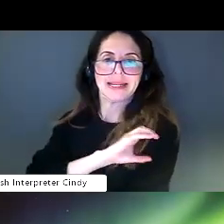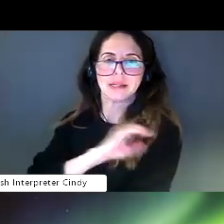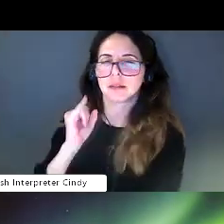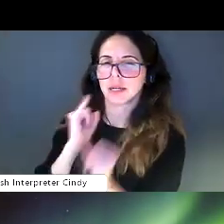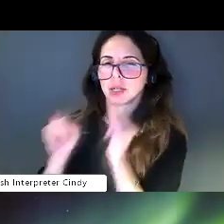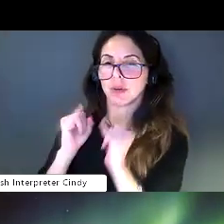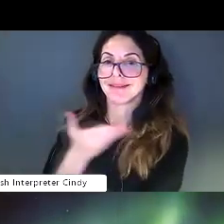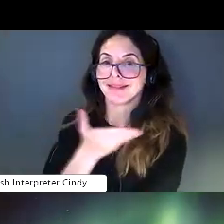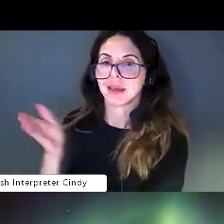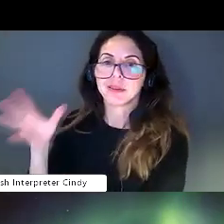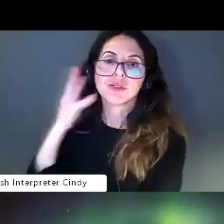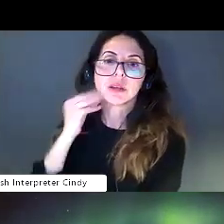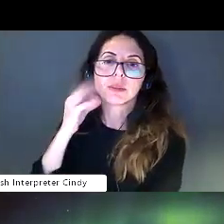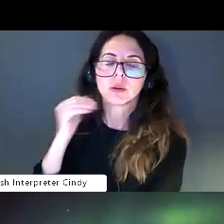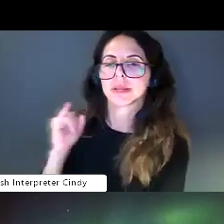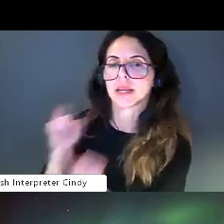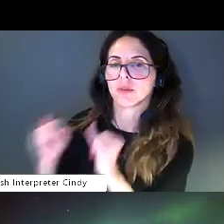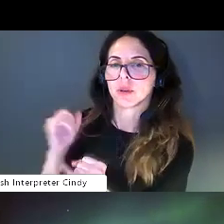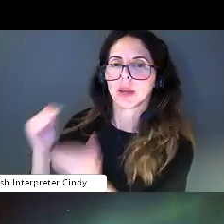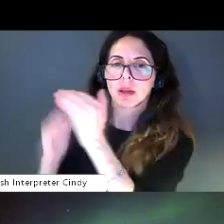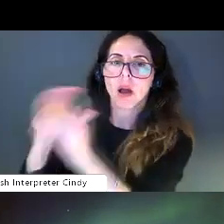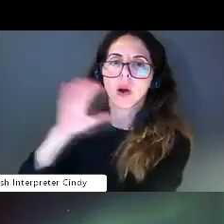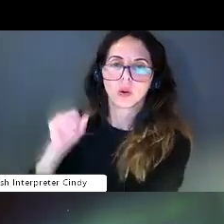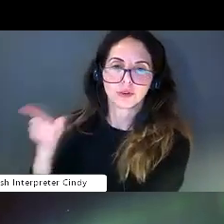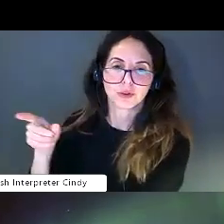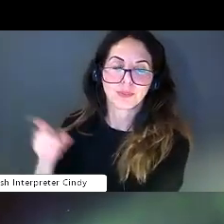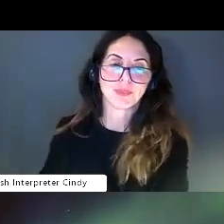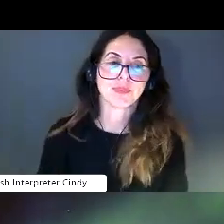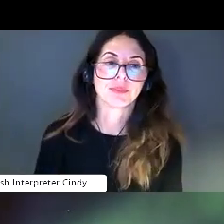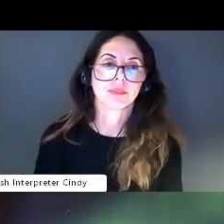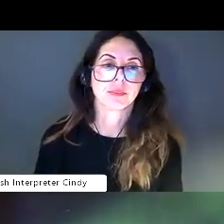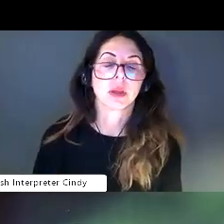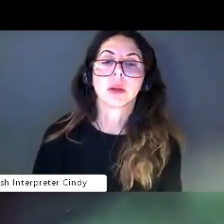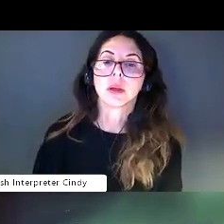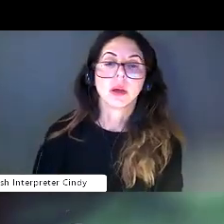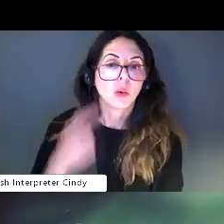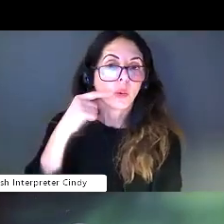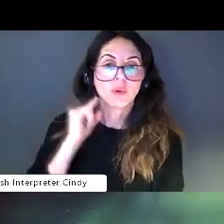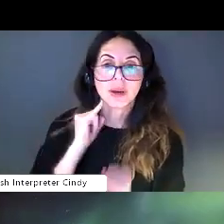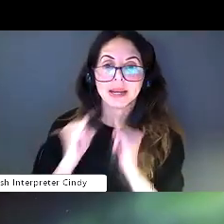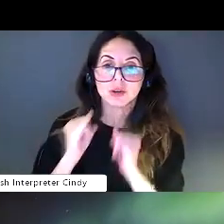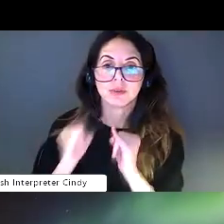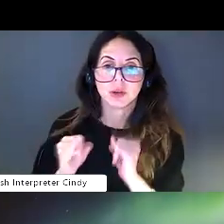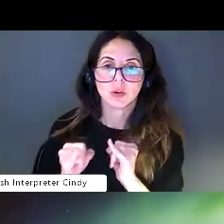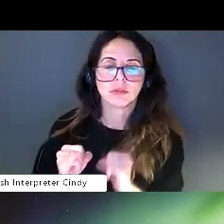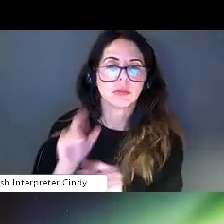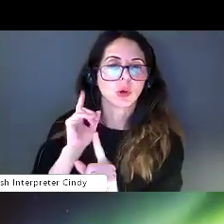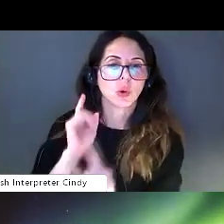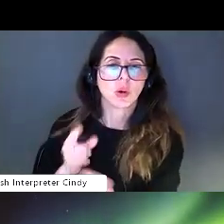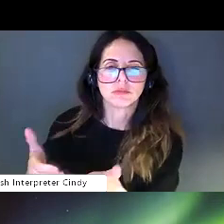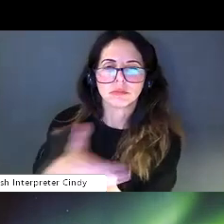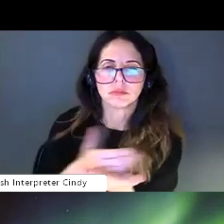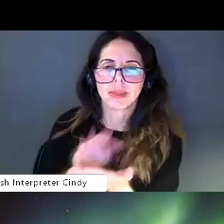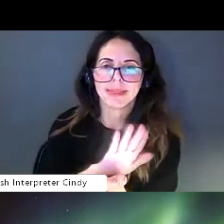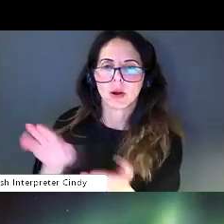have experience interviewing older adults. And the purpose of the interview was to gather information on their observations